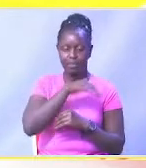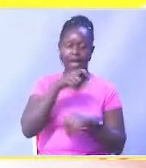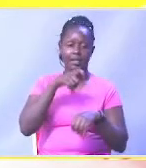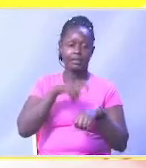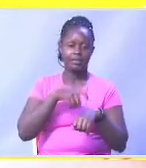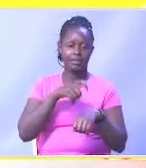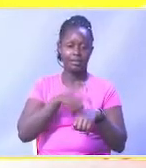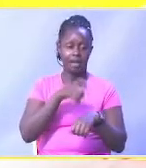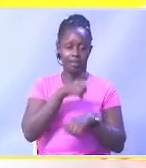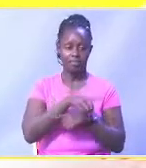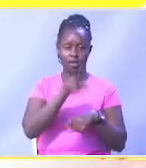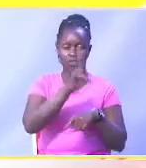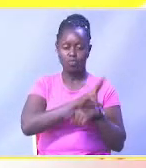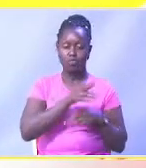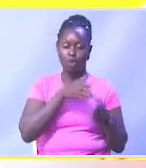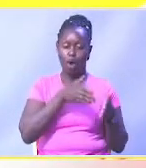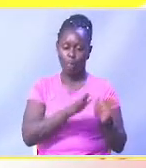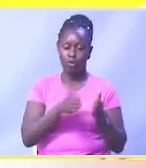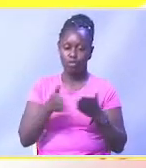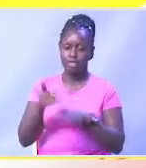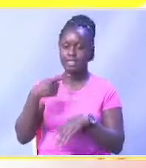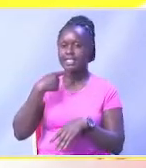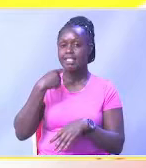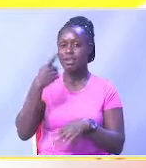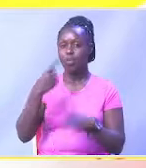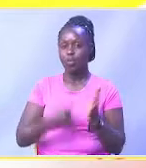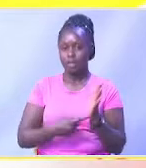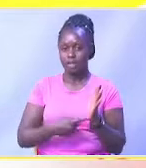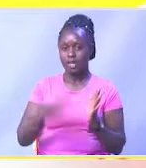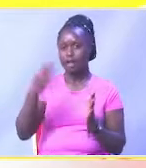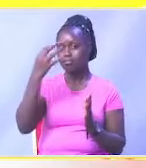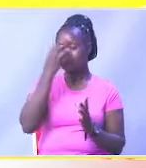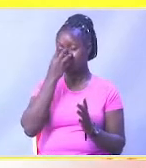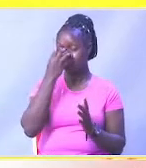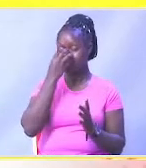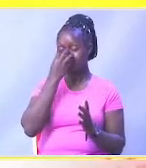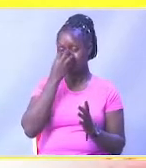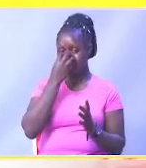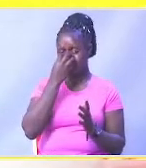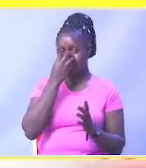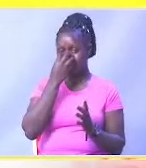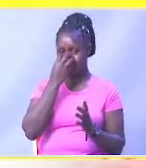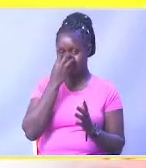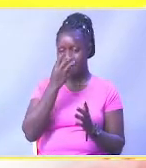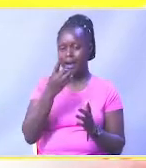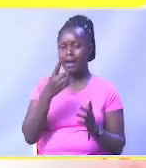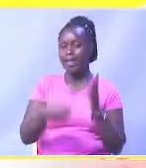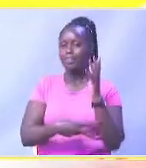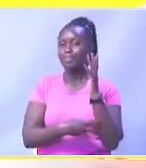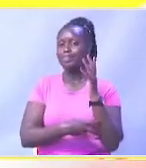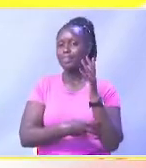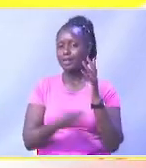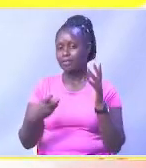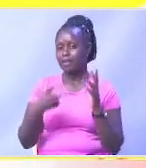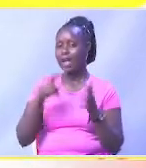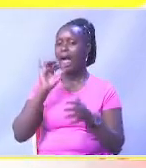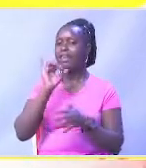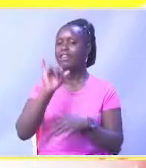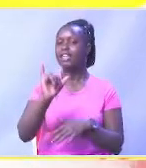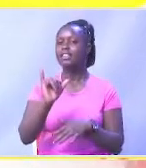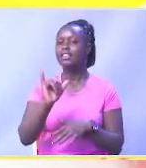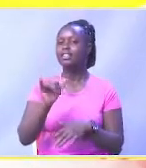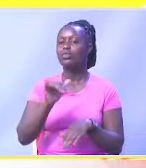wakati anatumia hiyo nafasi kusema kwamba the deputy president wa Kenya ni mwizi, that is hate